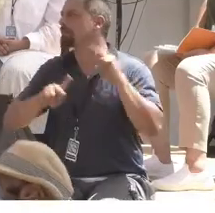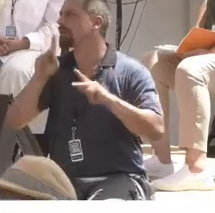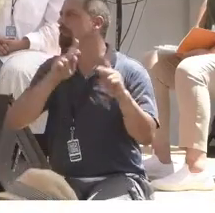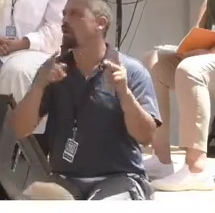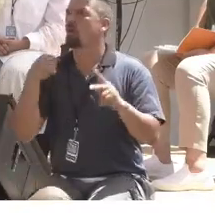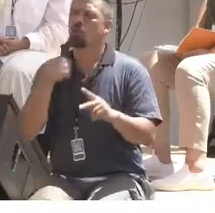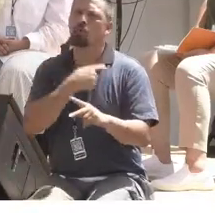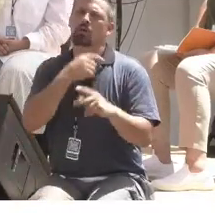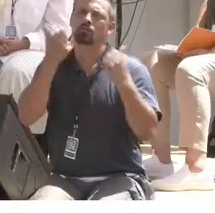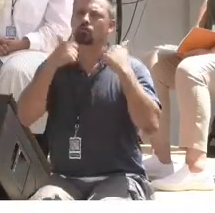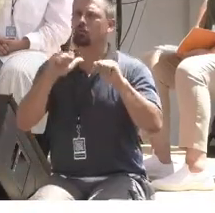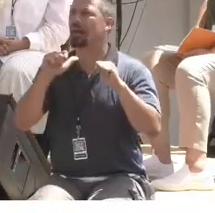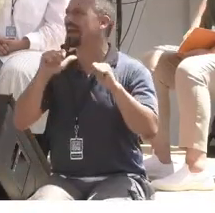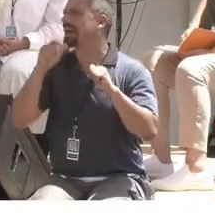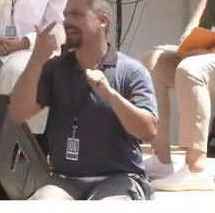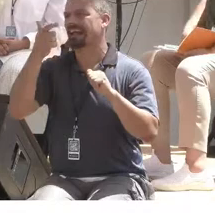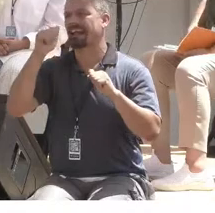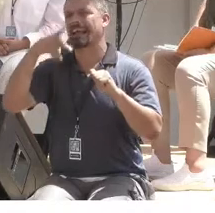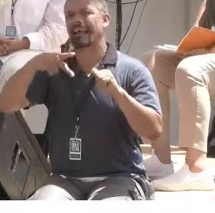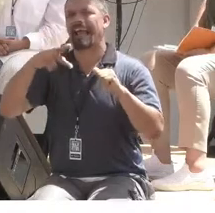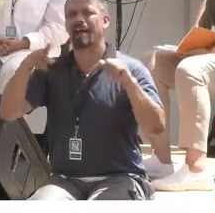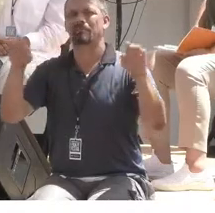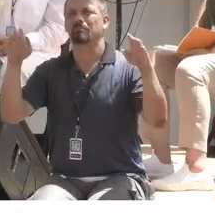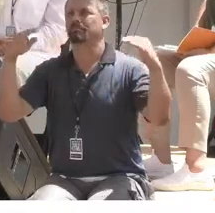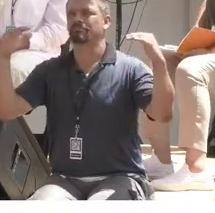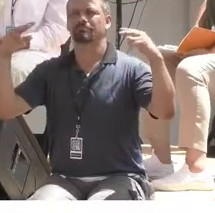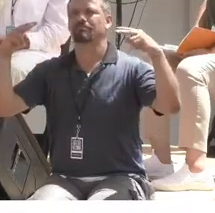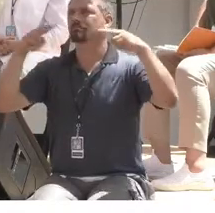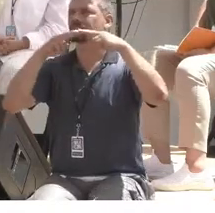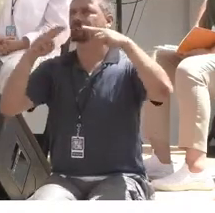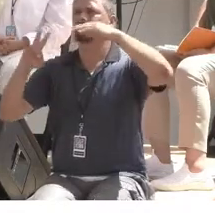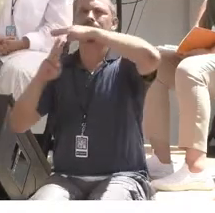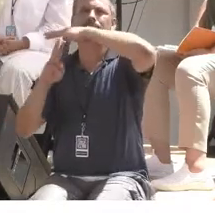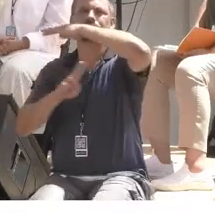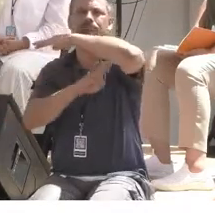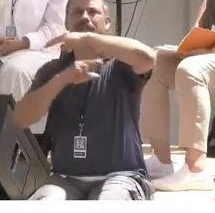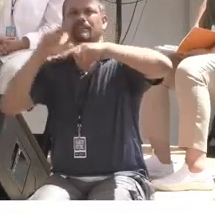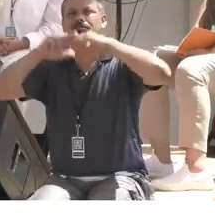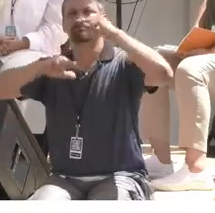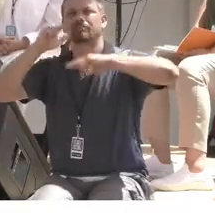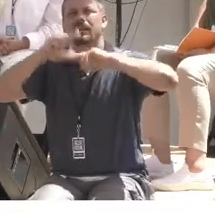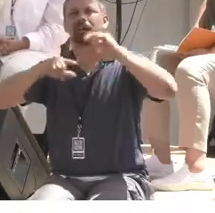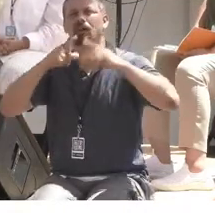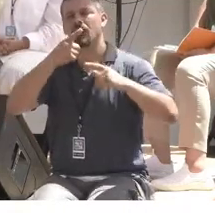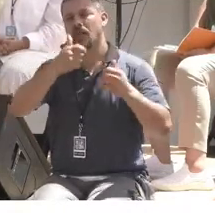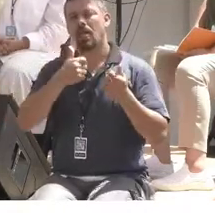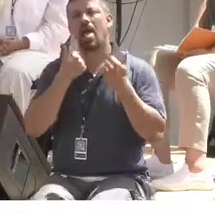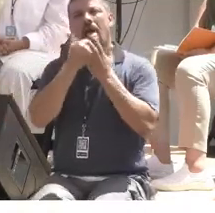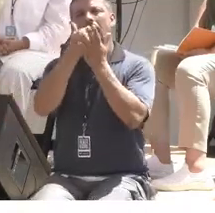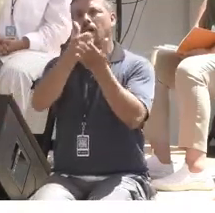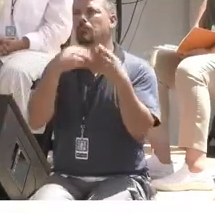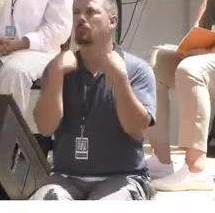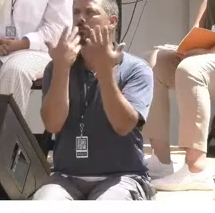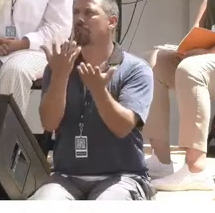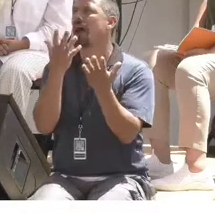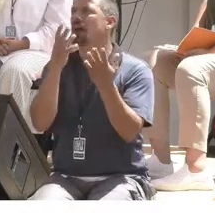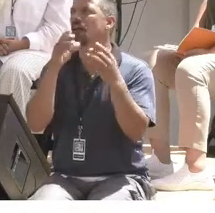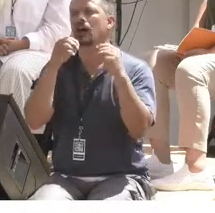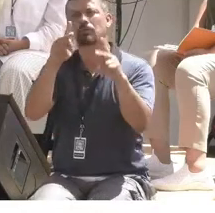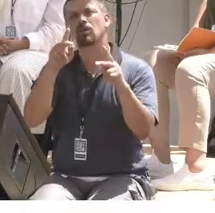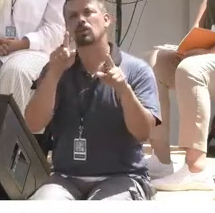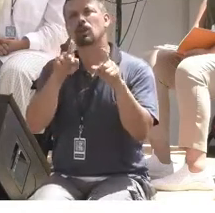bridge that gap or bring it closer. Apprenticeships is a great way, and helping them step into that, so offering opportunities, serving as a platform,